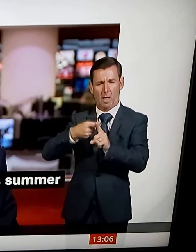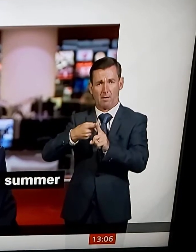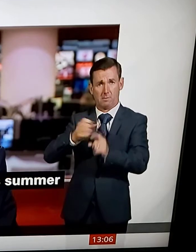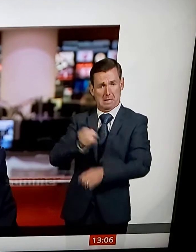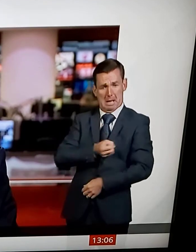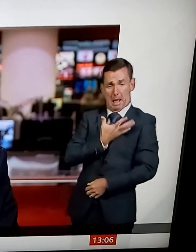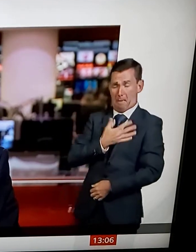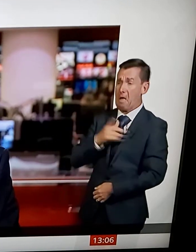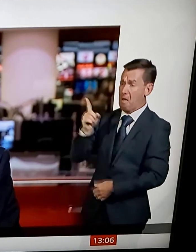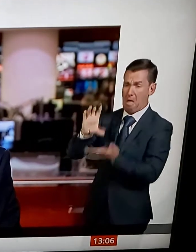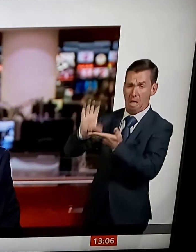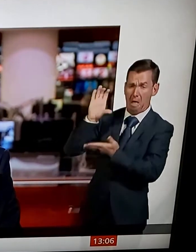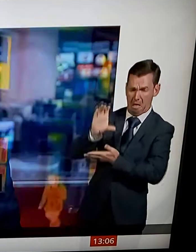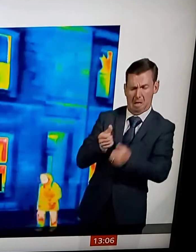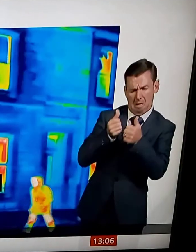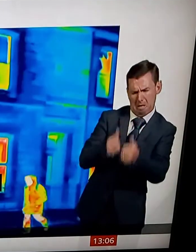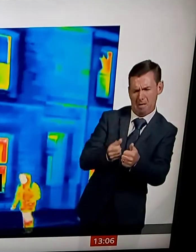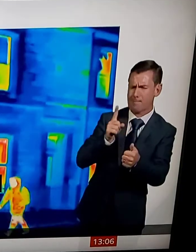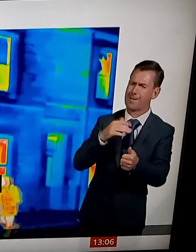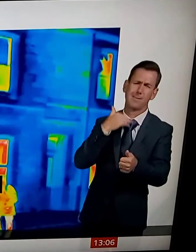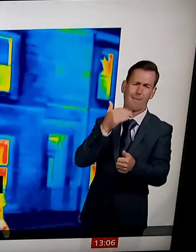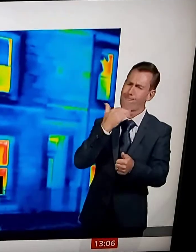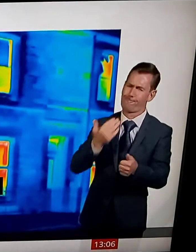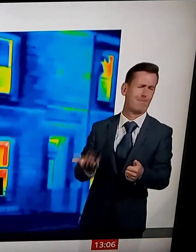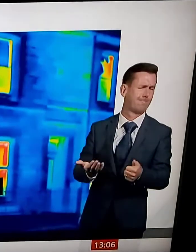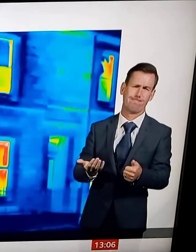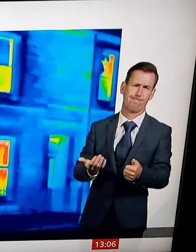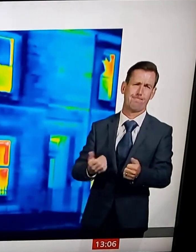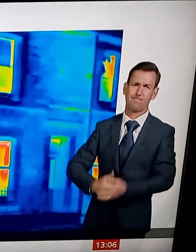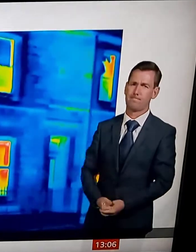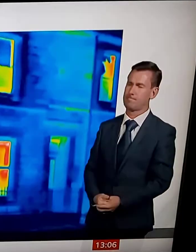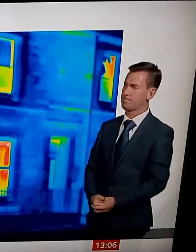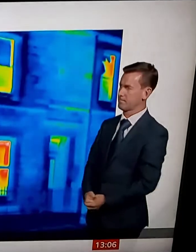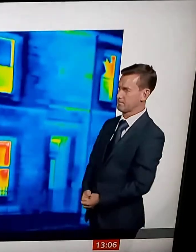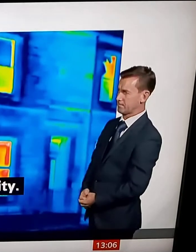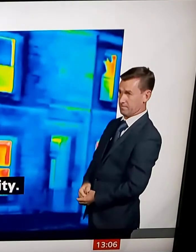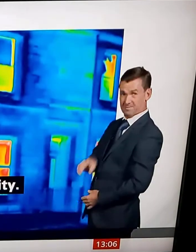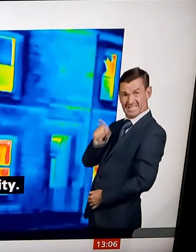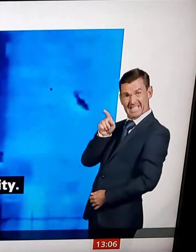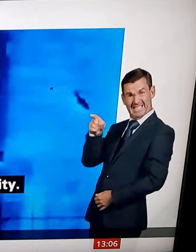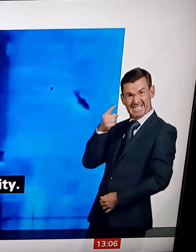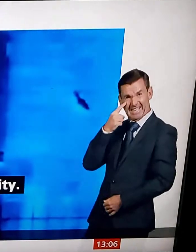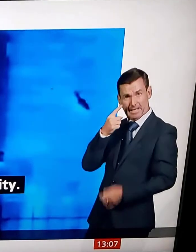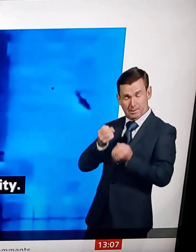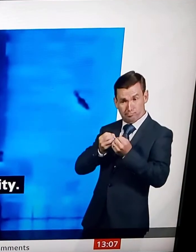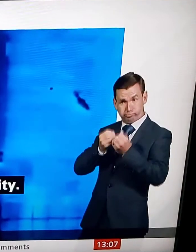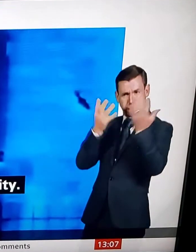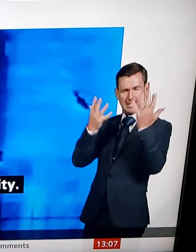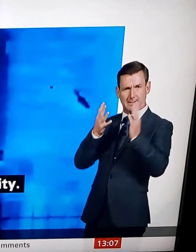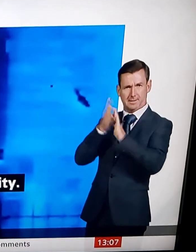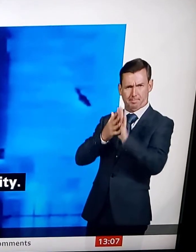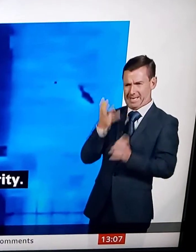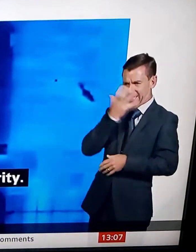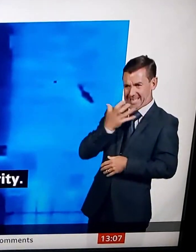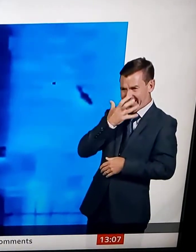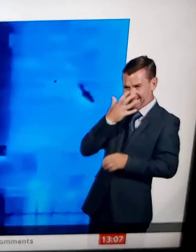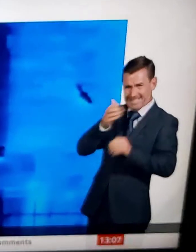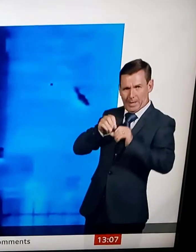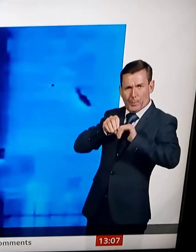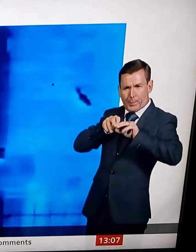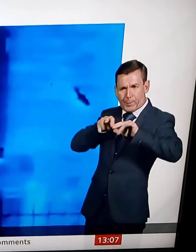green buildings and jobs. It's not a one-on-one first. It needs to be backed up for a long-term plan to bring more opportunities to the to